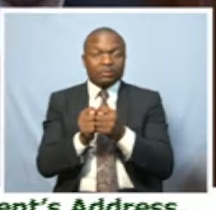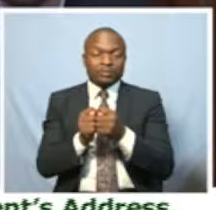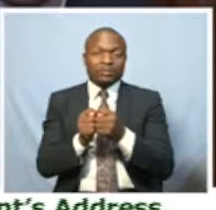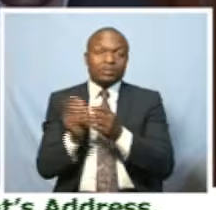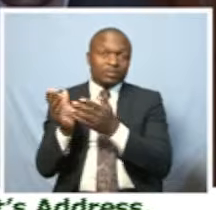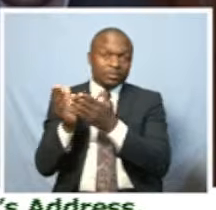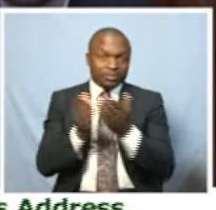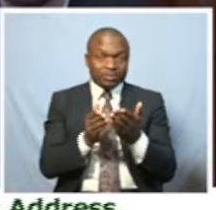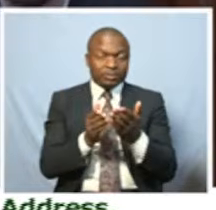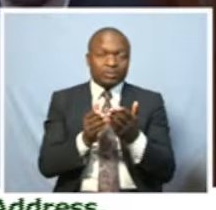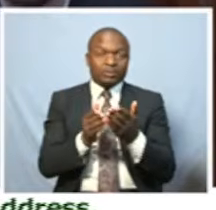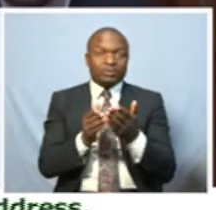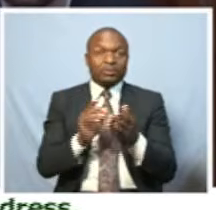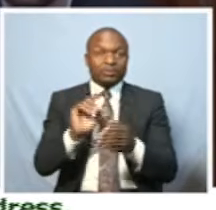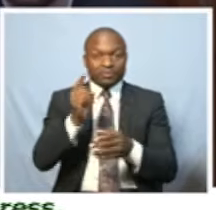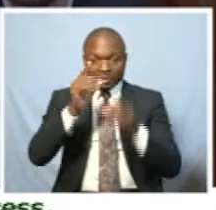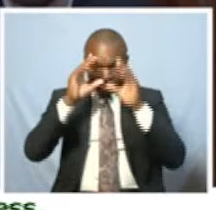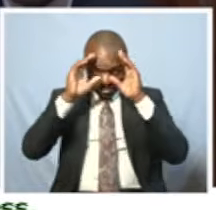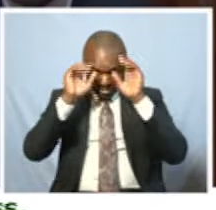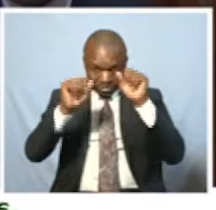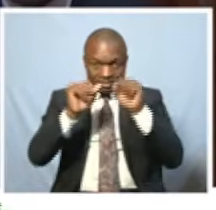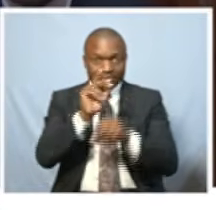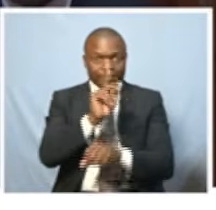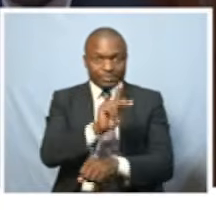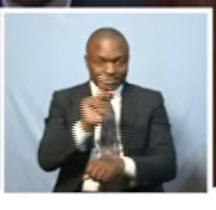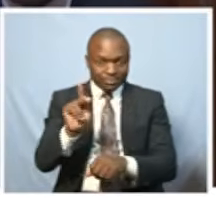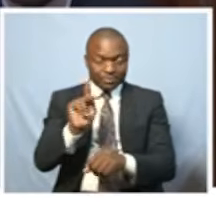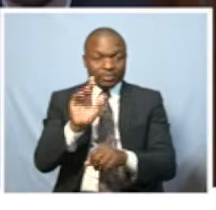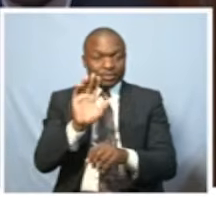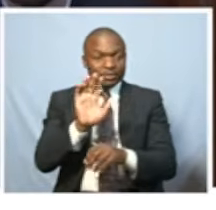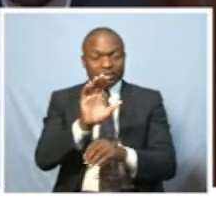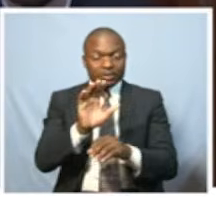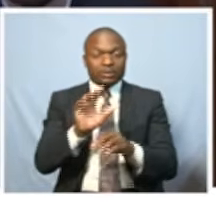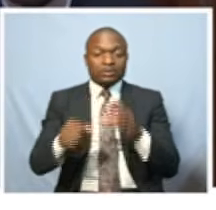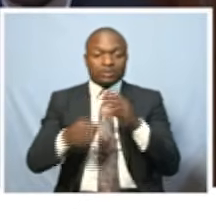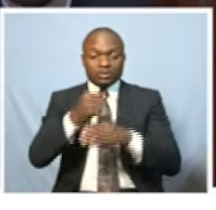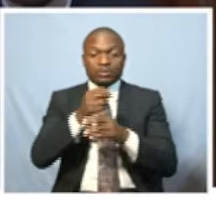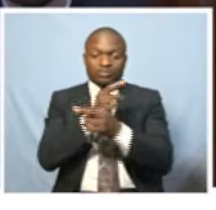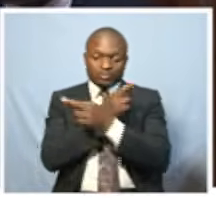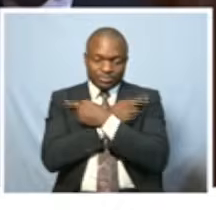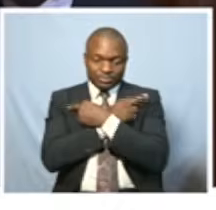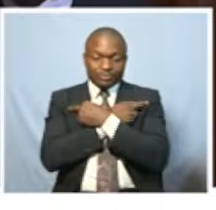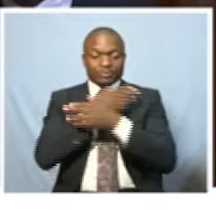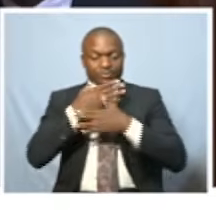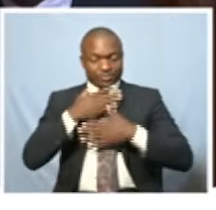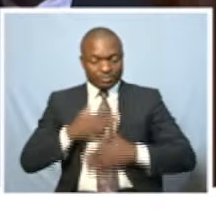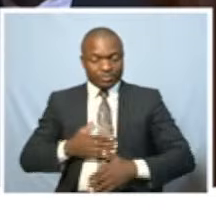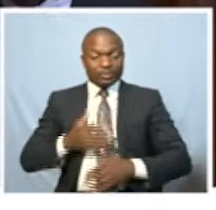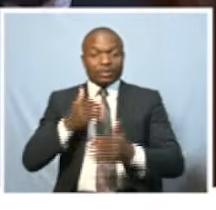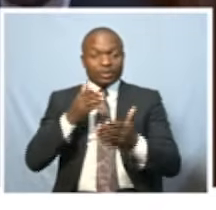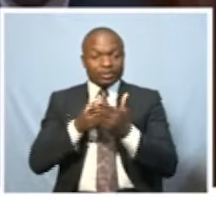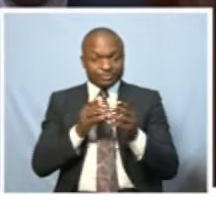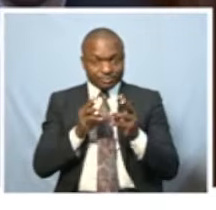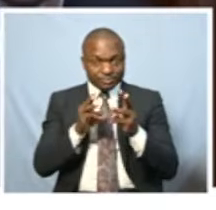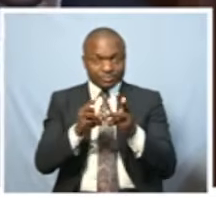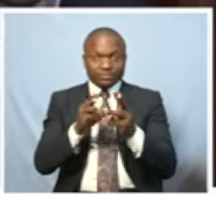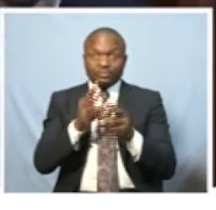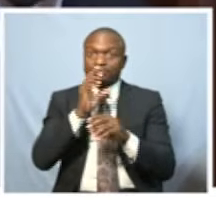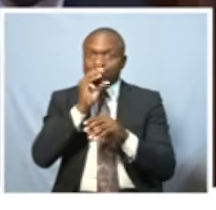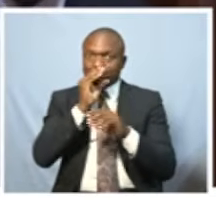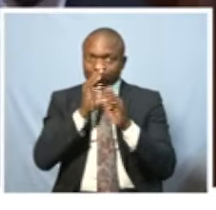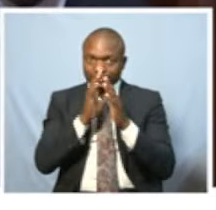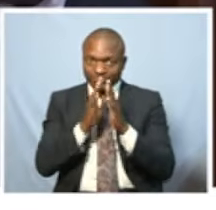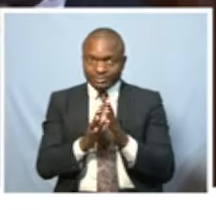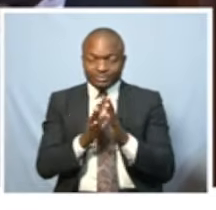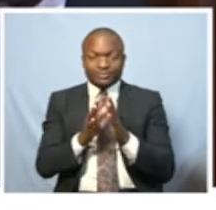father, Dr. Kenneth G. Kaunda. May he so rest in peace. In this regard, Mr.